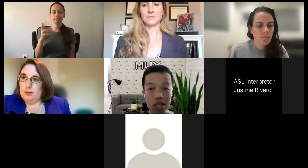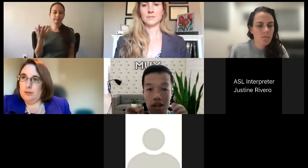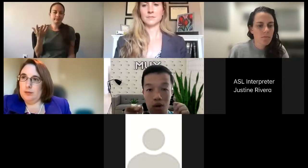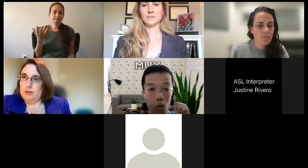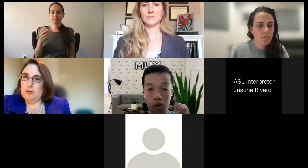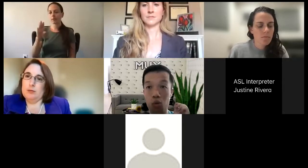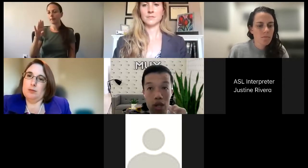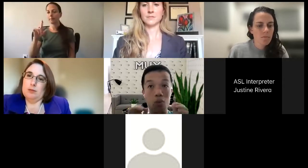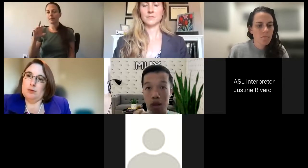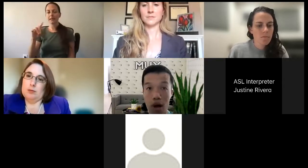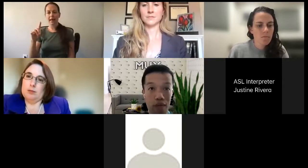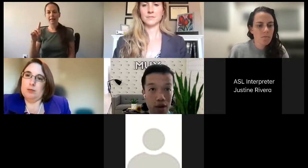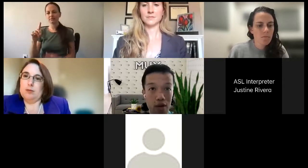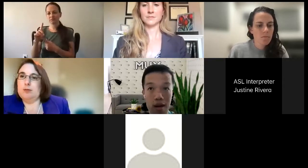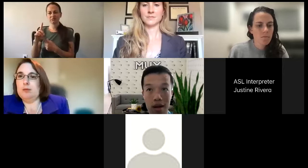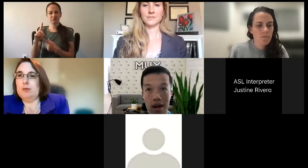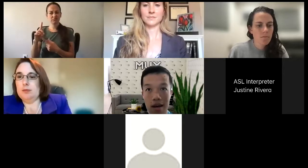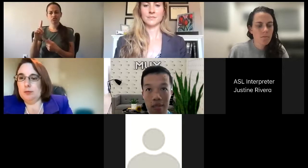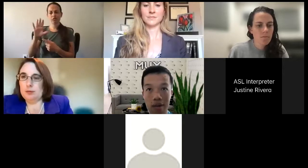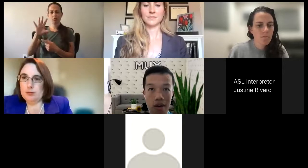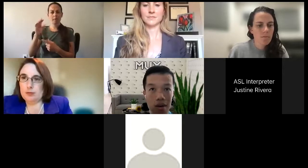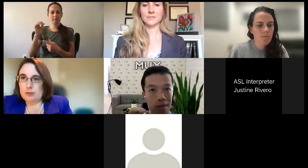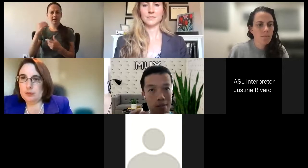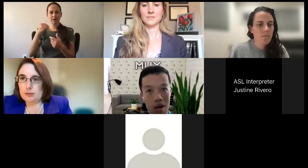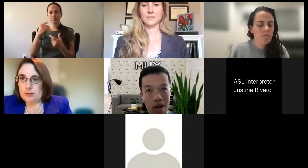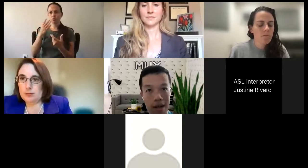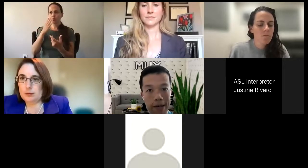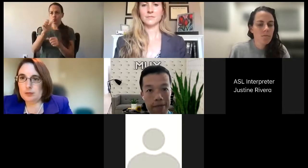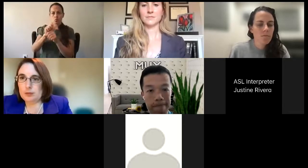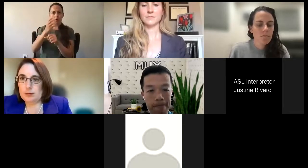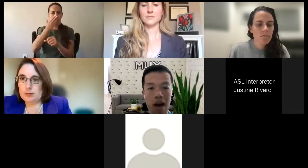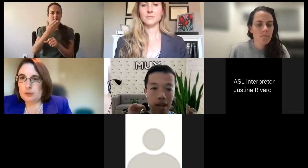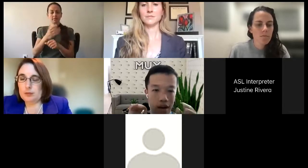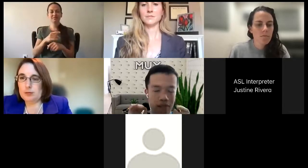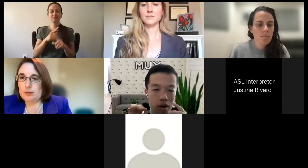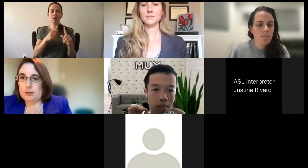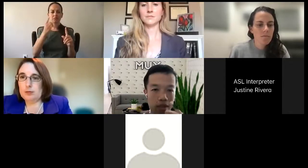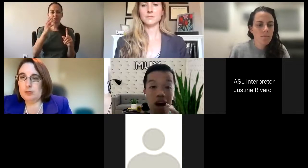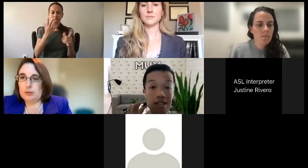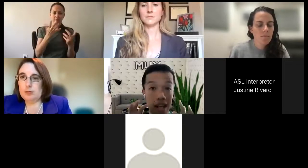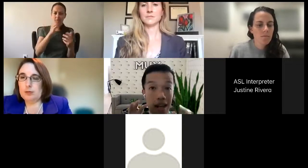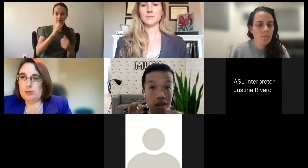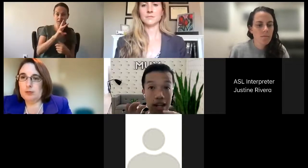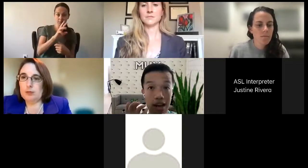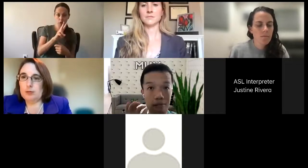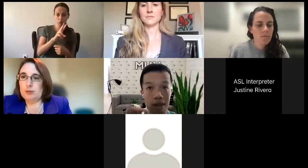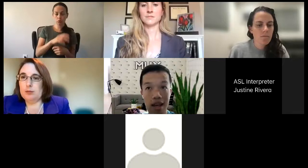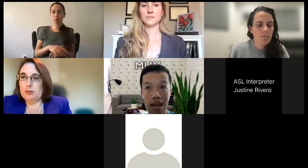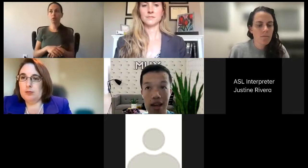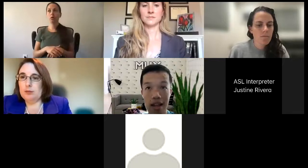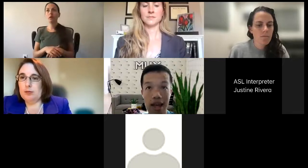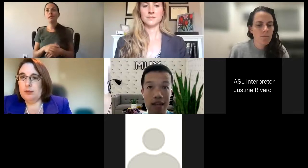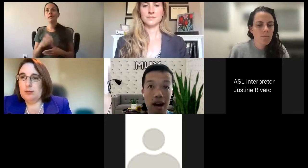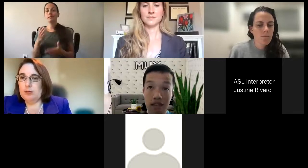Blend's integrations work really, really well for you. But if you're a little bit more off the cuff or non-standard in